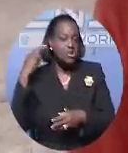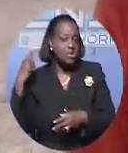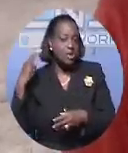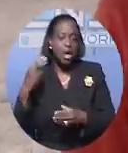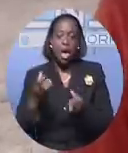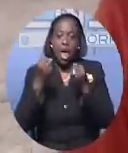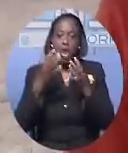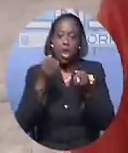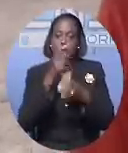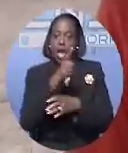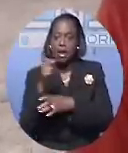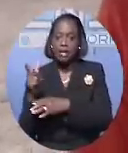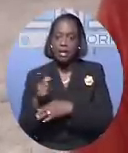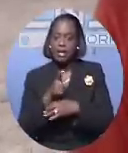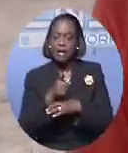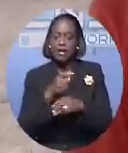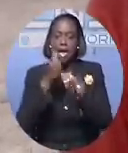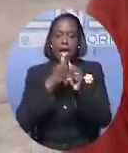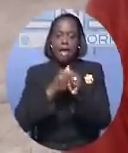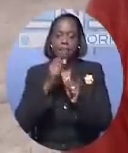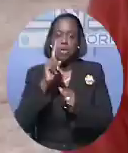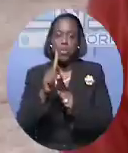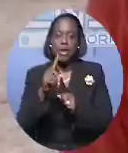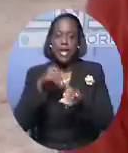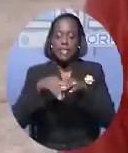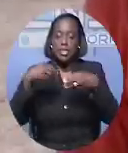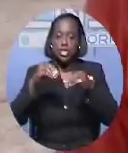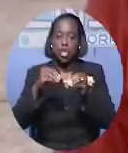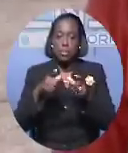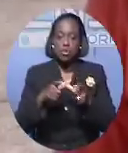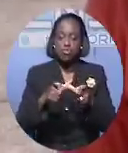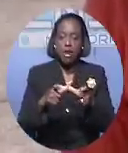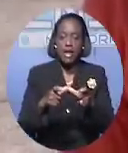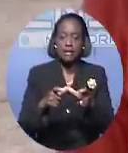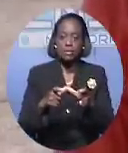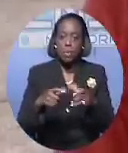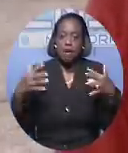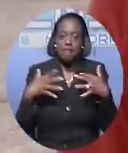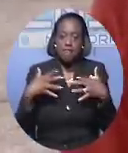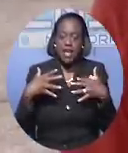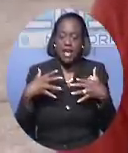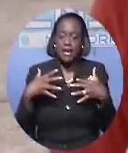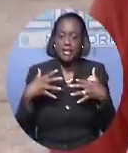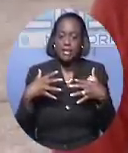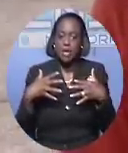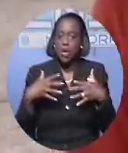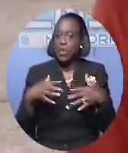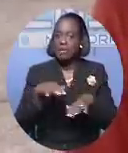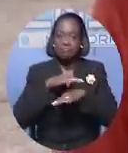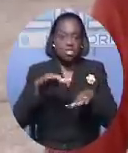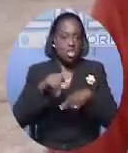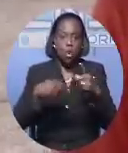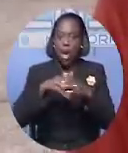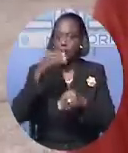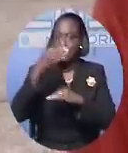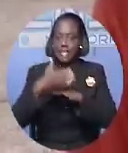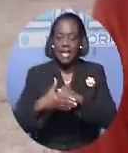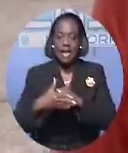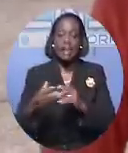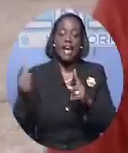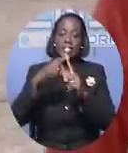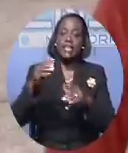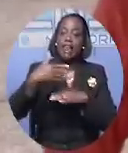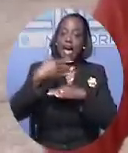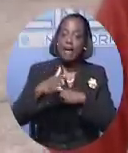gunshots, and everybody inside and our store just ran, and we was like afraid, so we didn't went outside until after